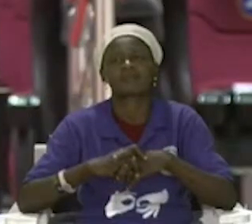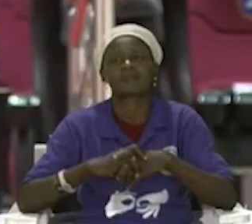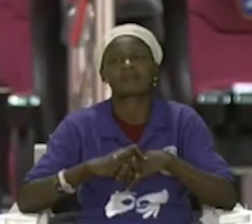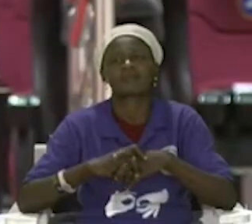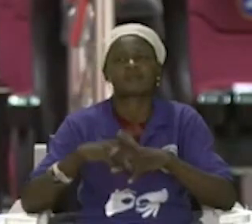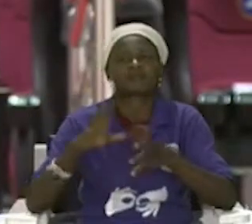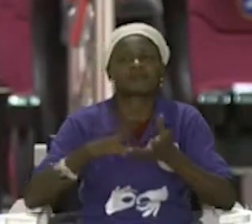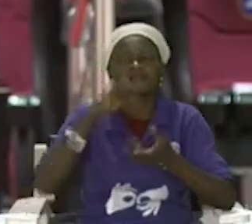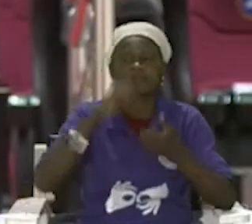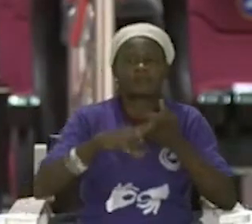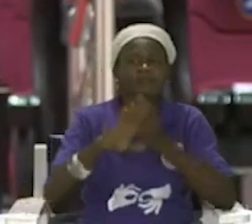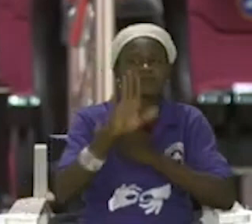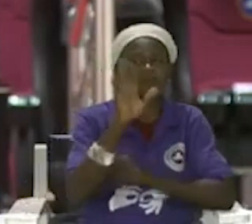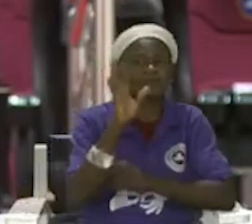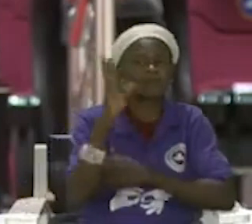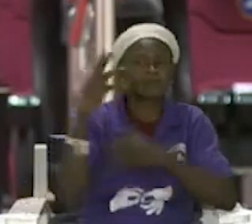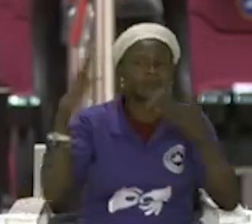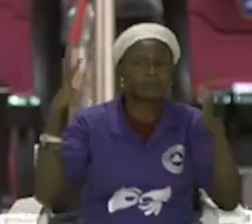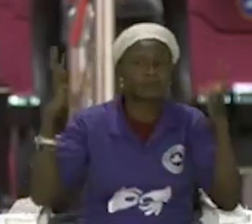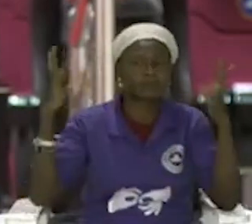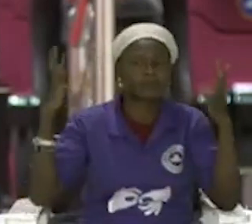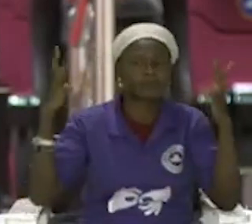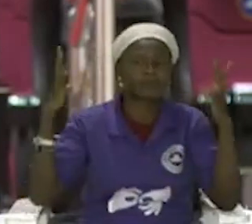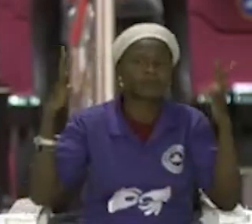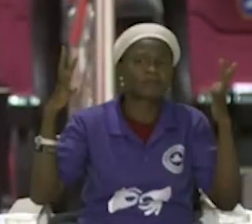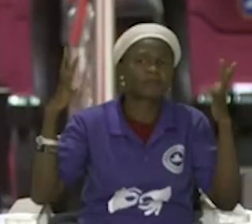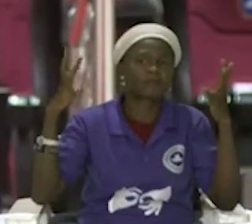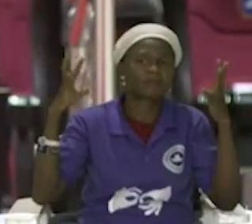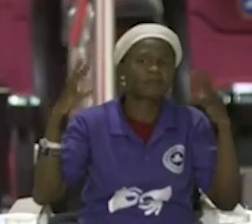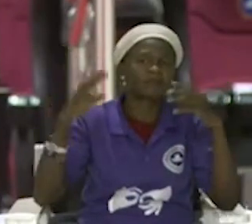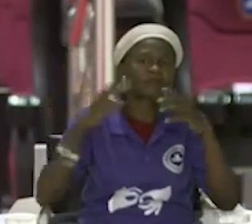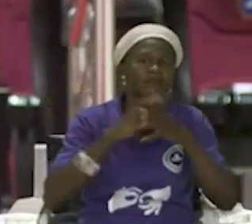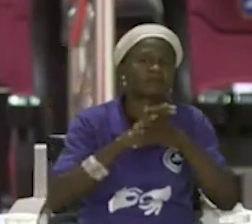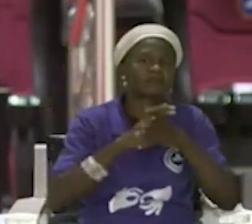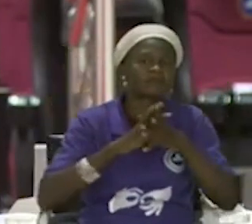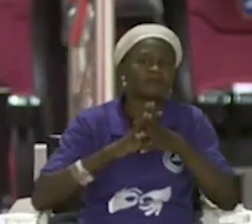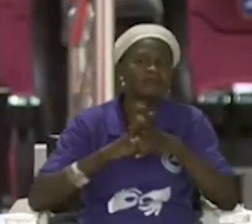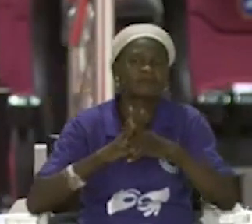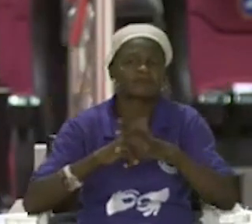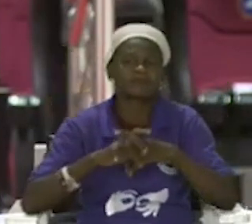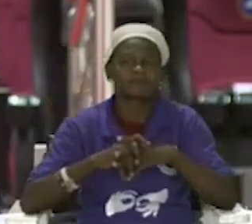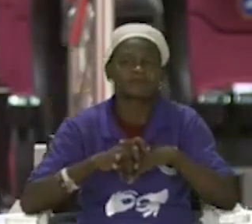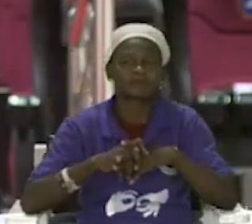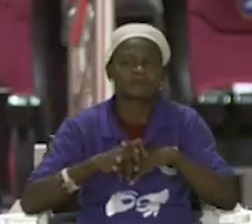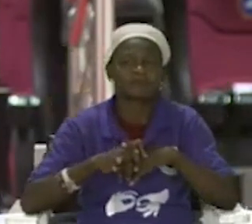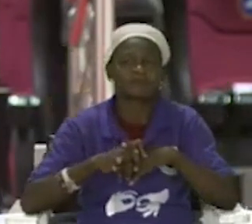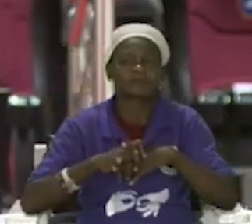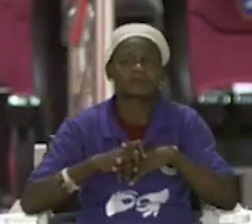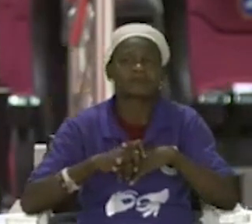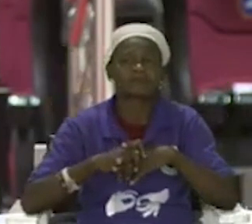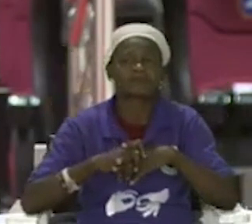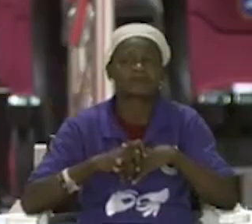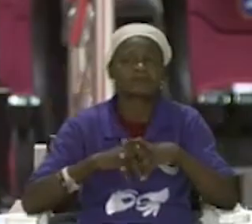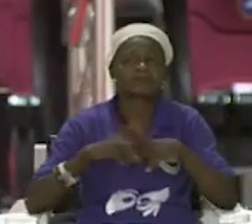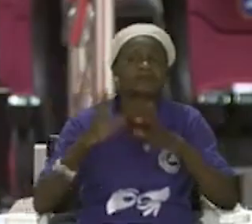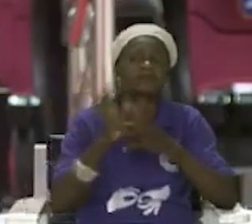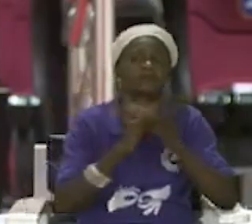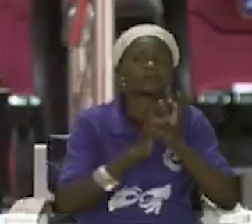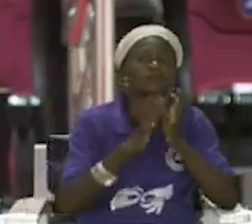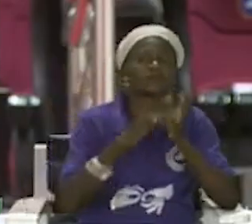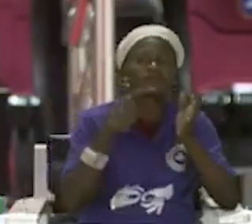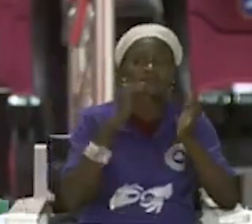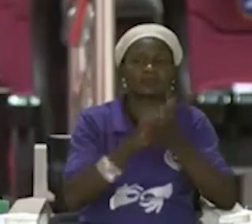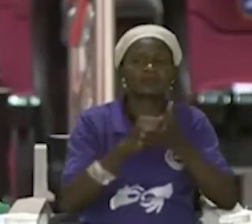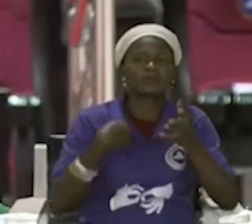Glory be to God. There must be something happening down there. The Bible says we